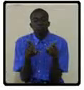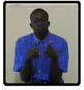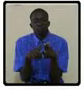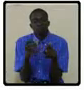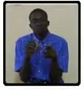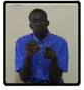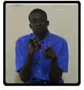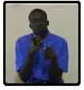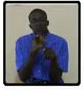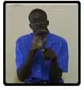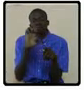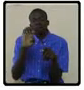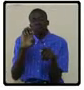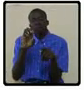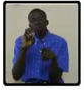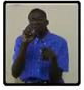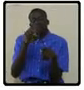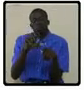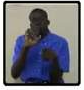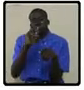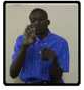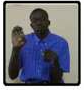oxide.